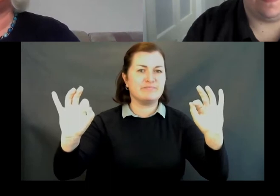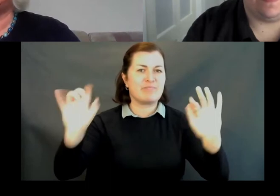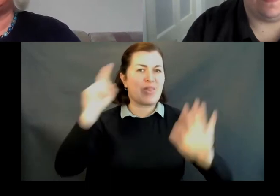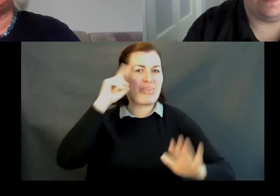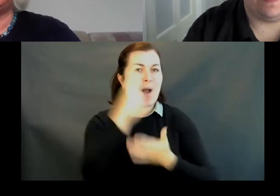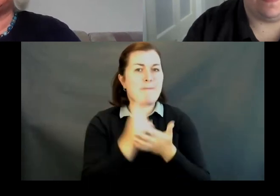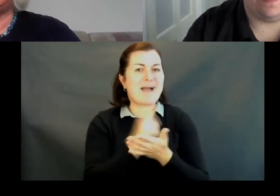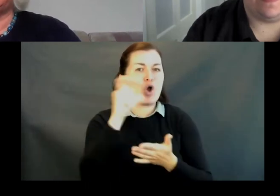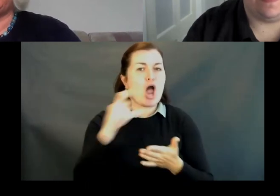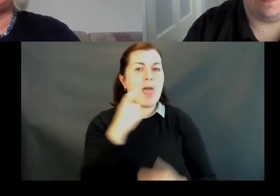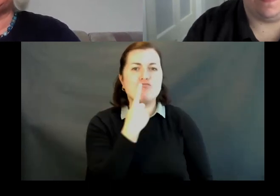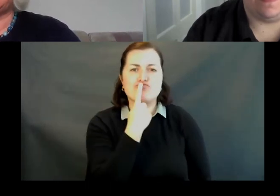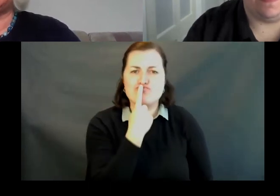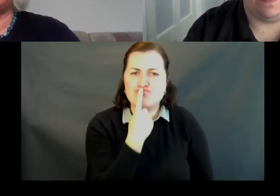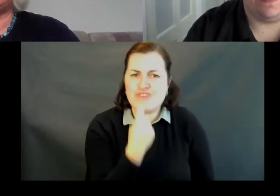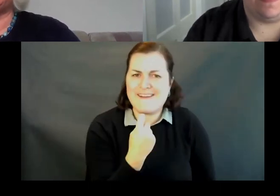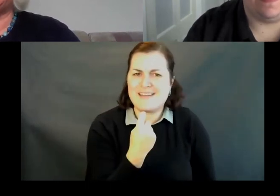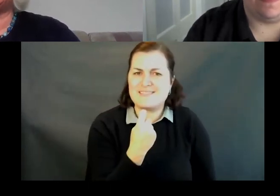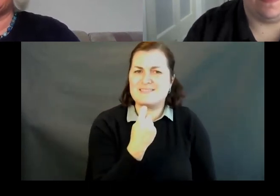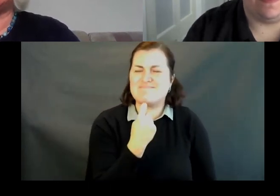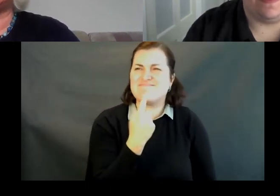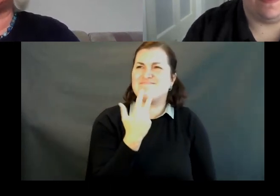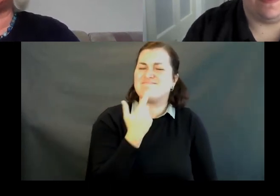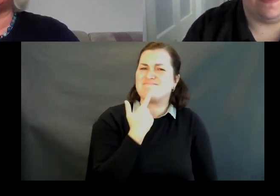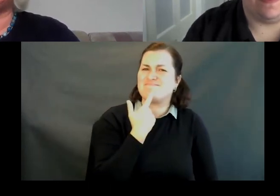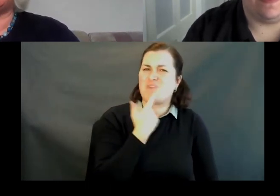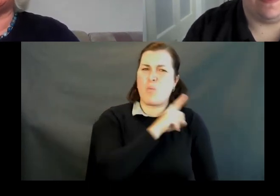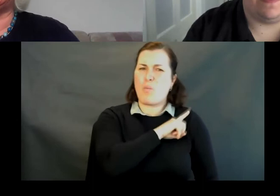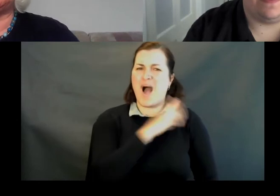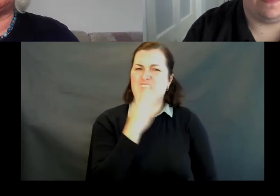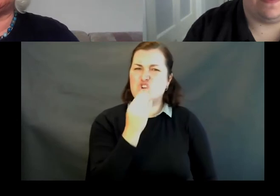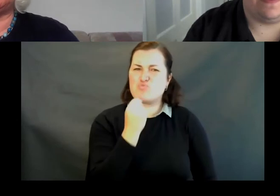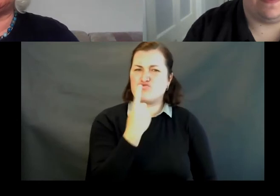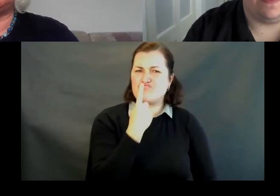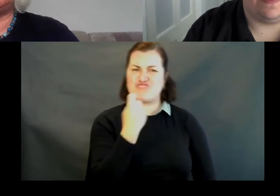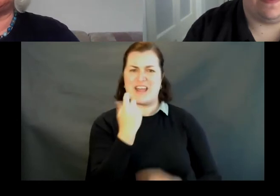red? What do you think somebody would use red to signify?